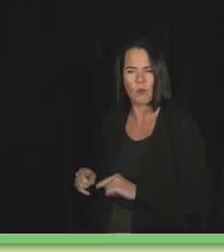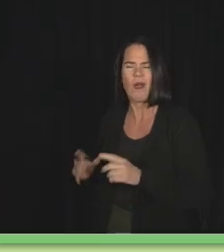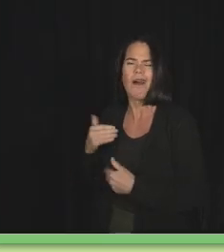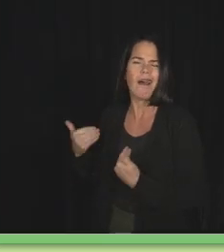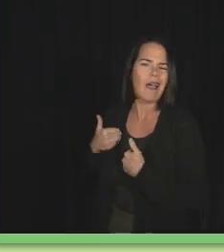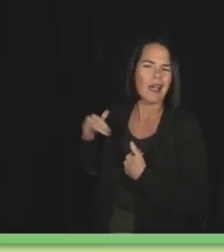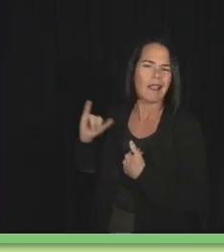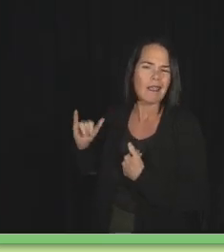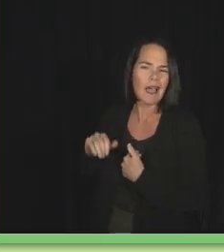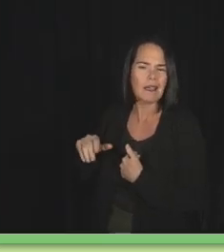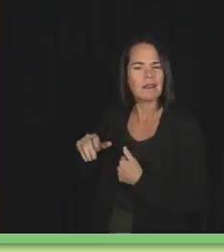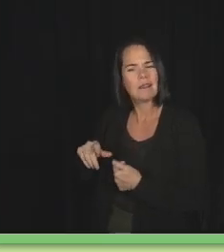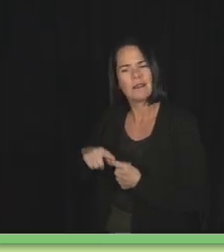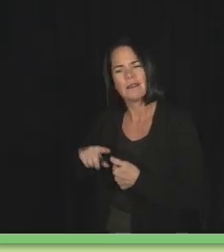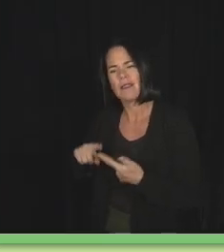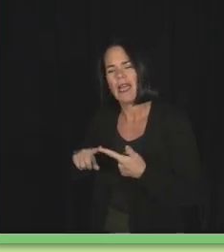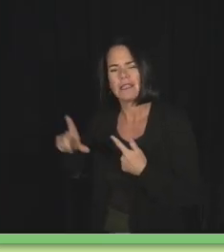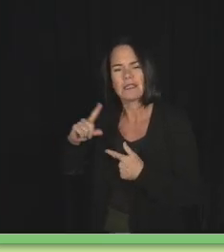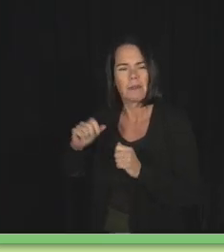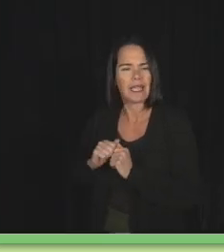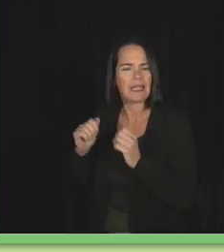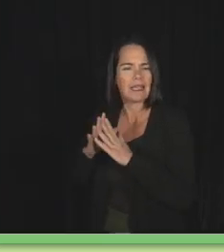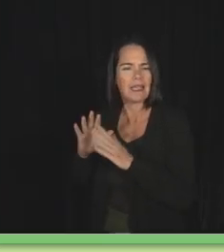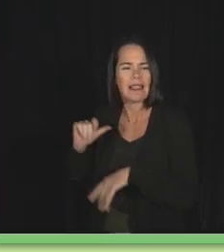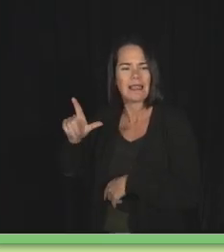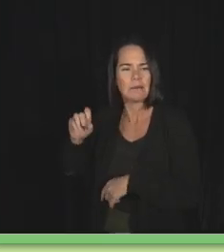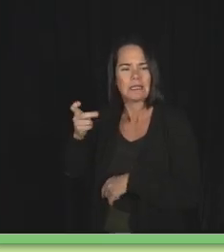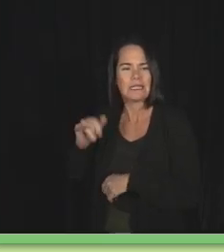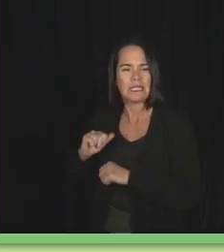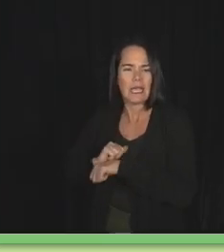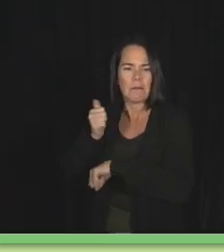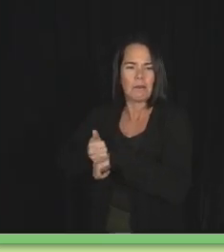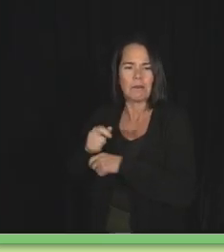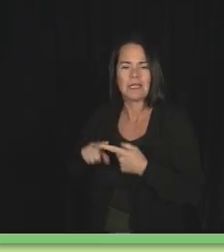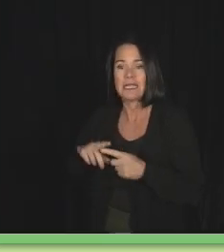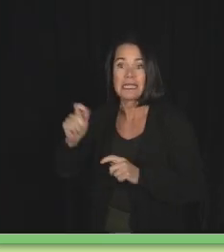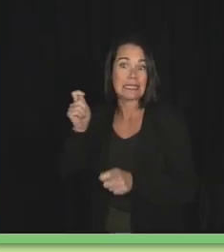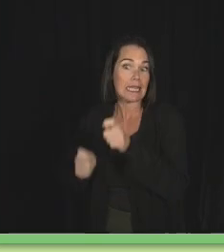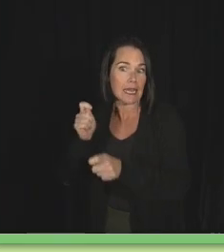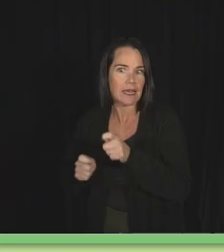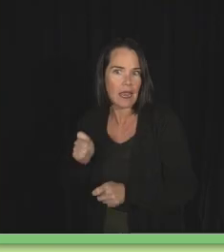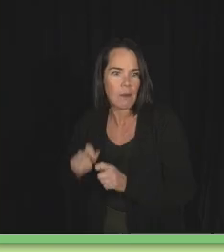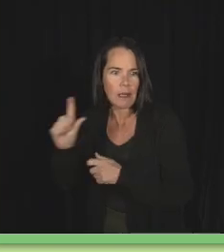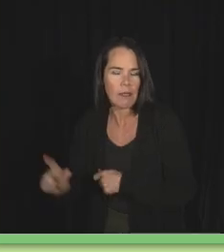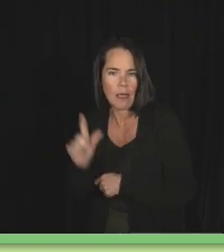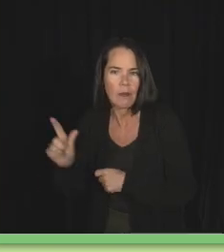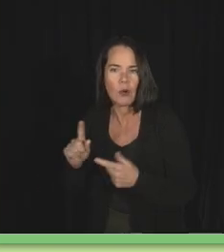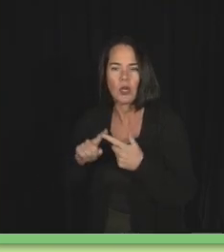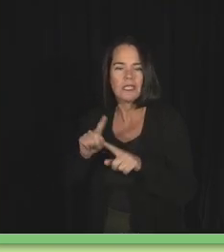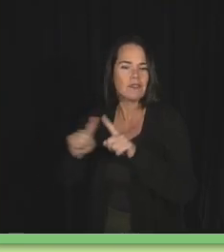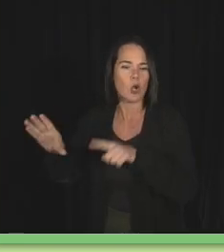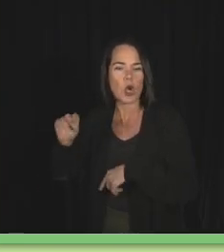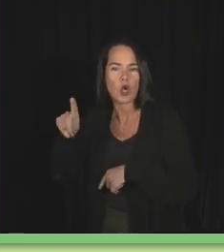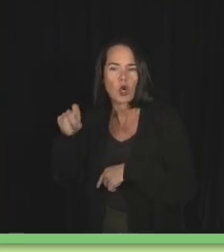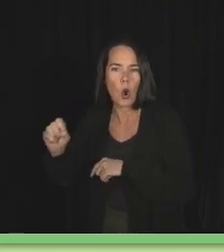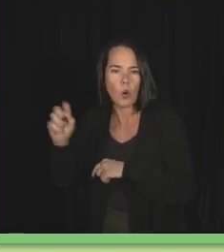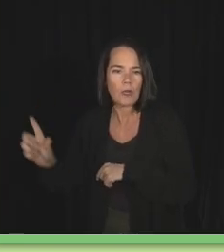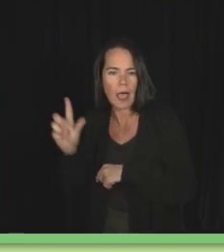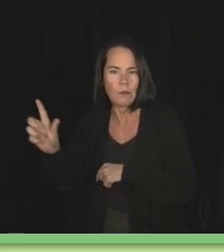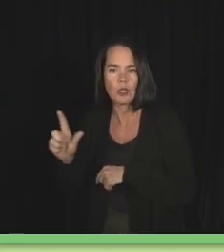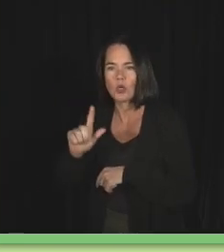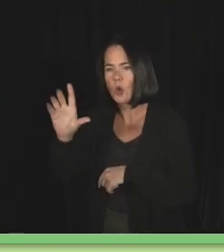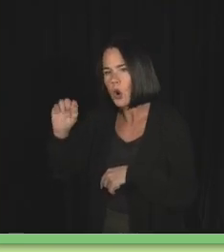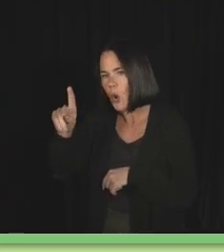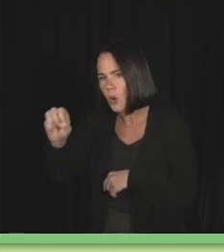things like libc implementation, dynamic libraries, and core utilities. For security, we